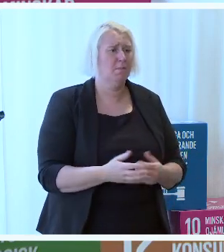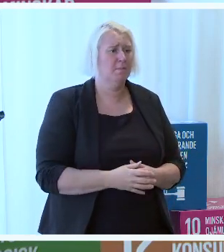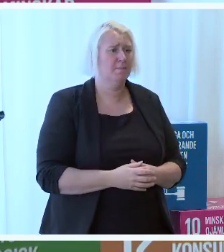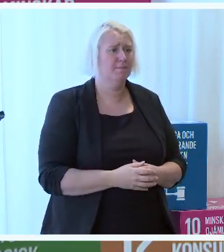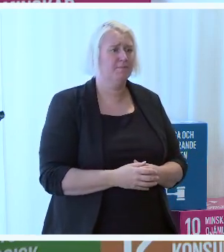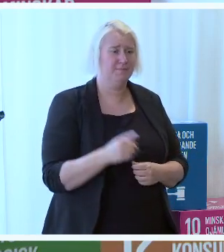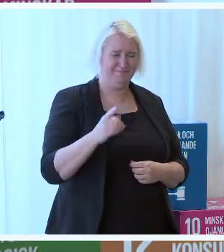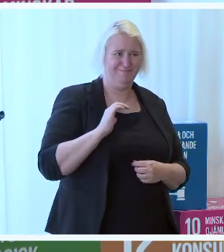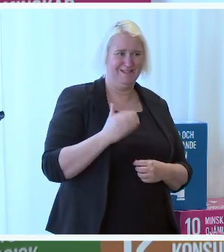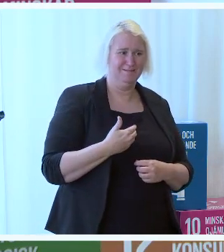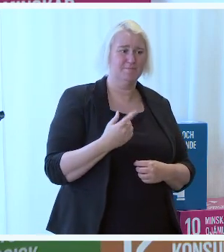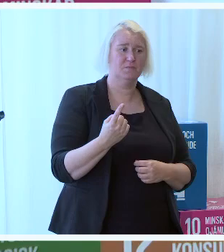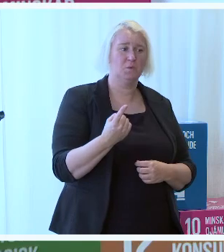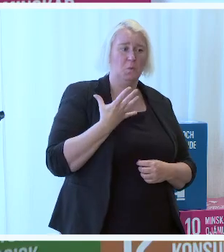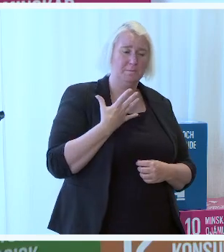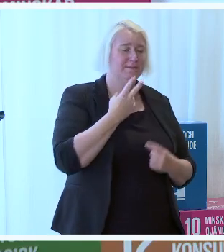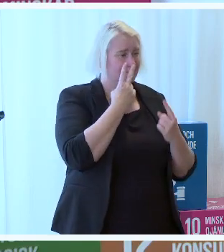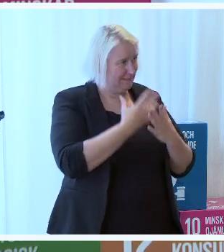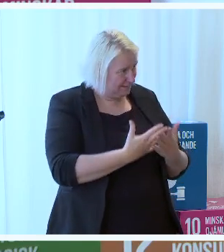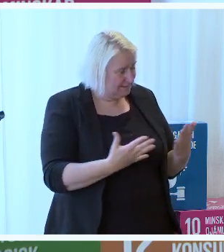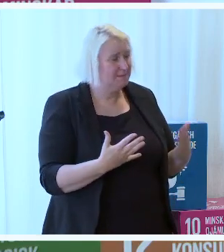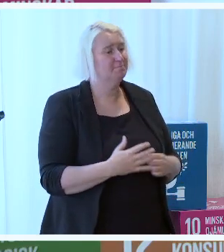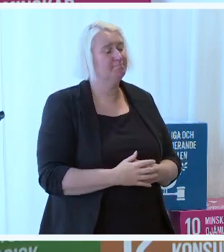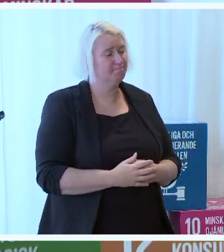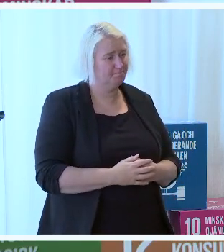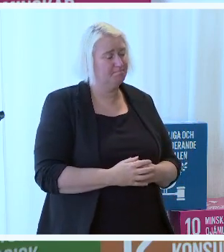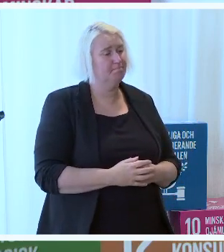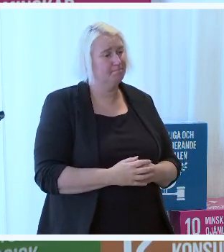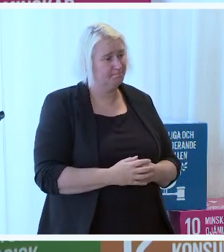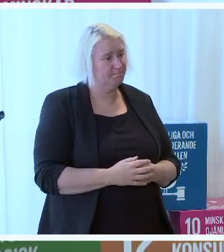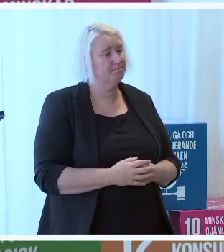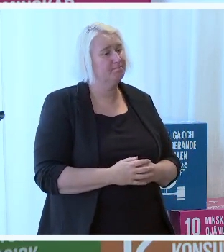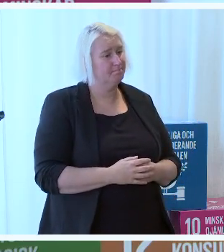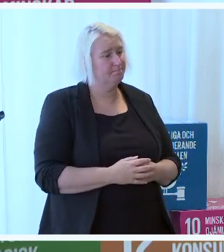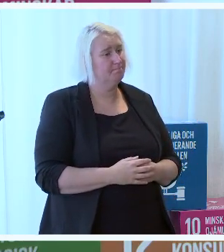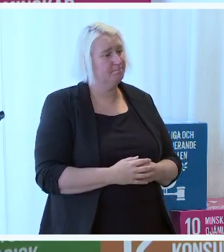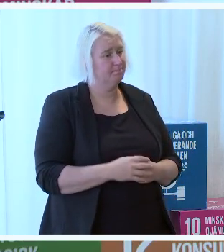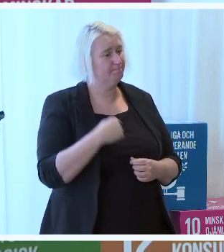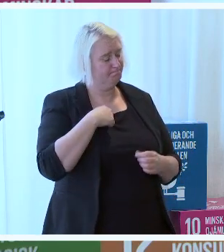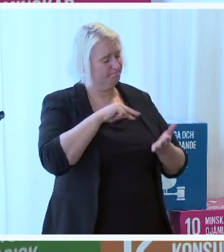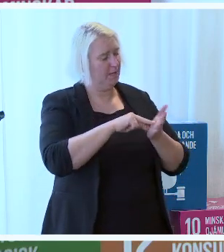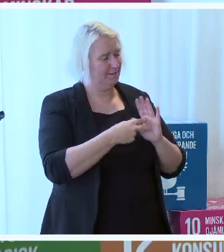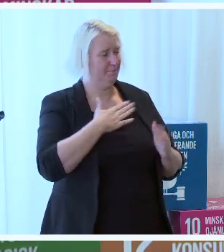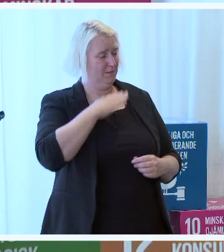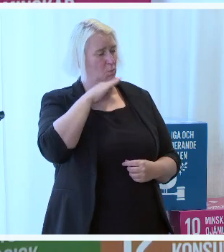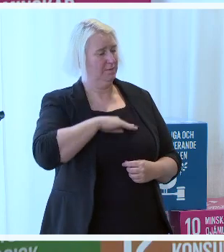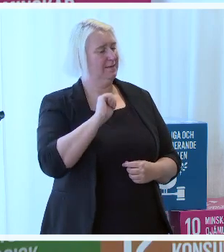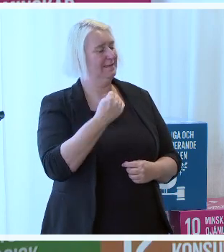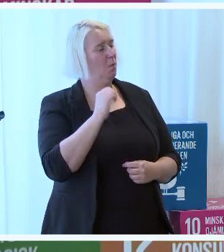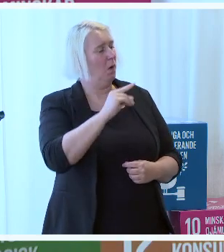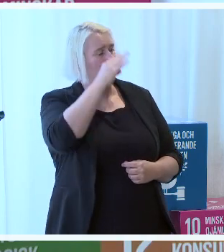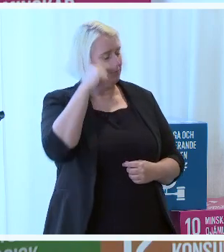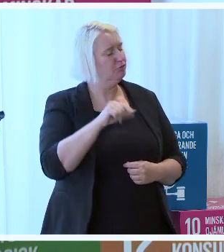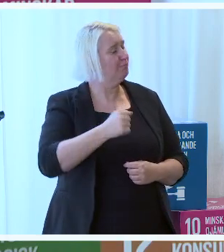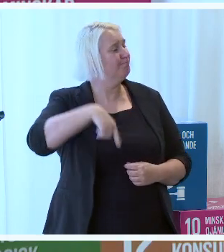she showed me the garment and said she's also planning to take her 9-year-old daughter to school because her son, she has